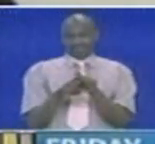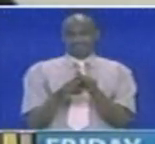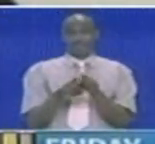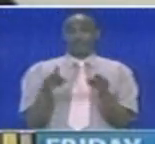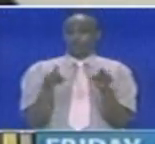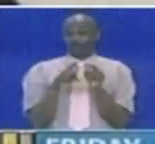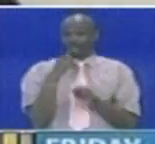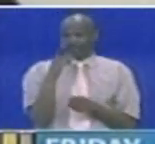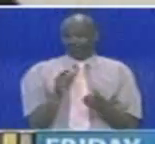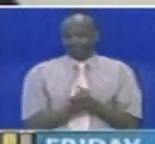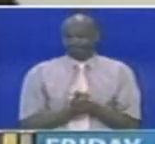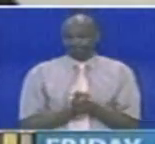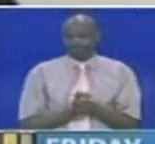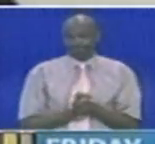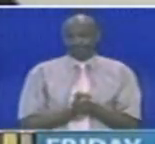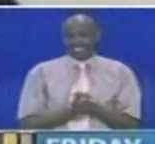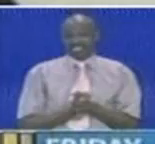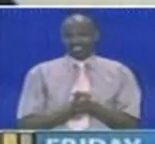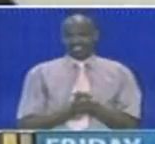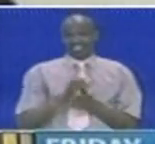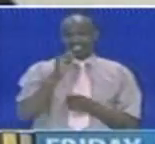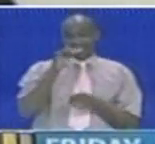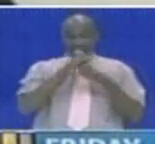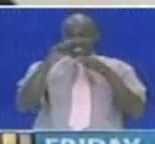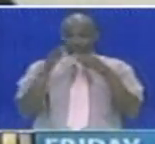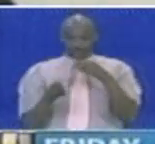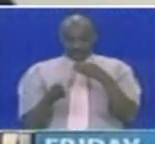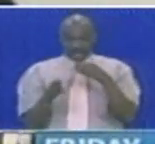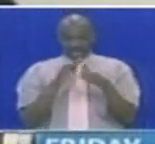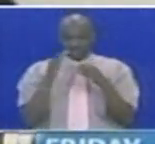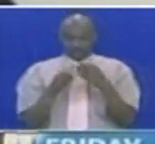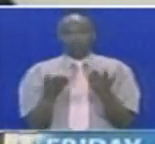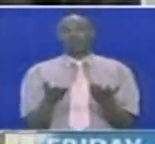also say ensure and ensure.